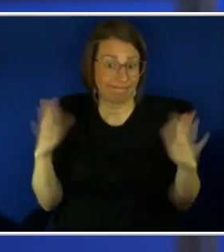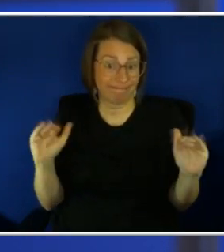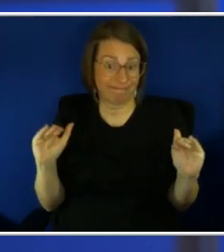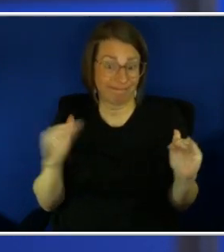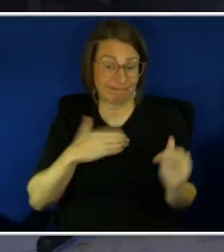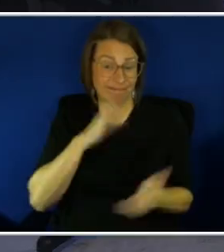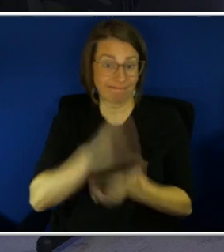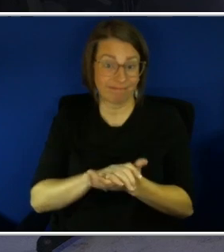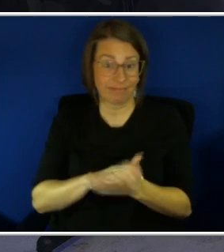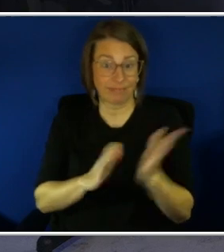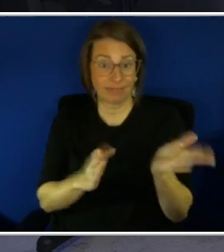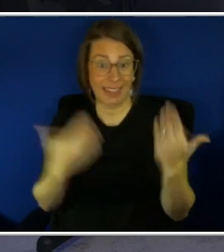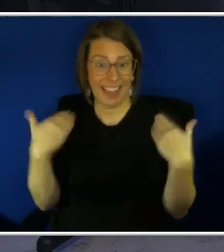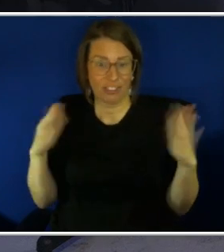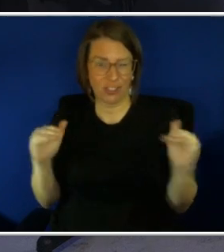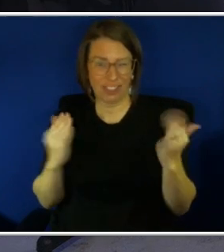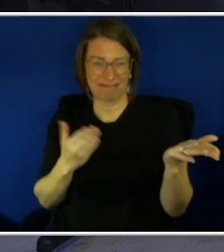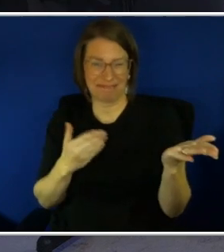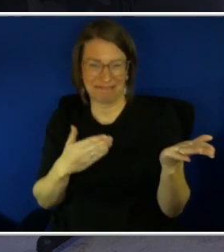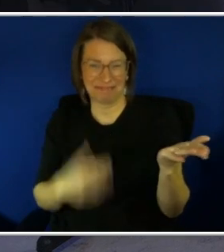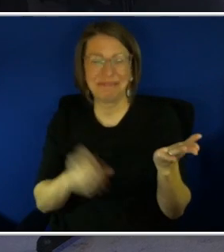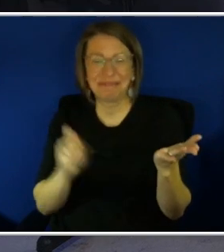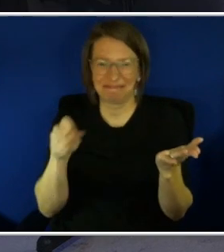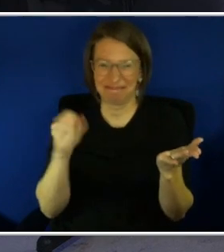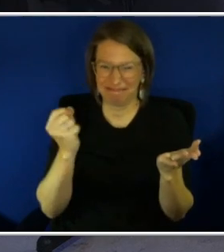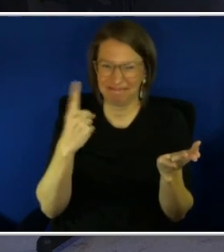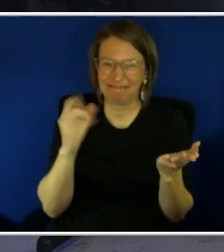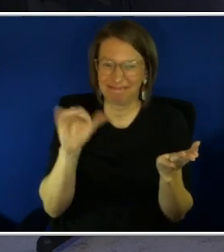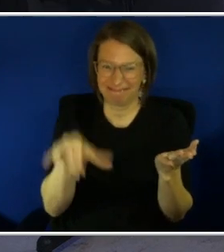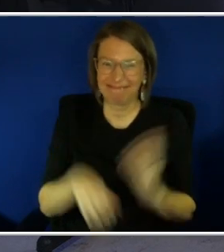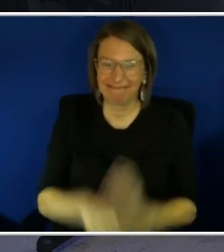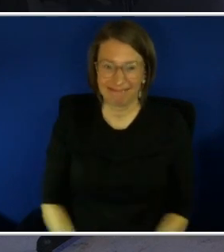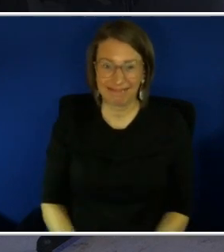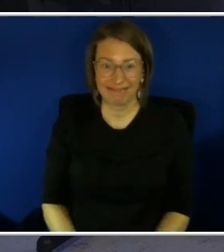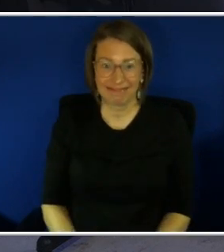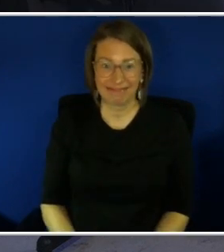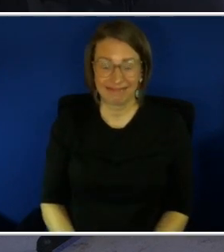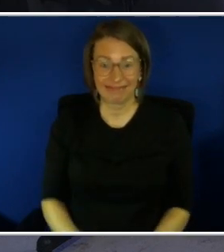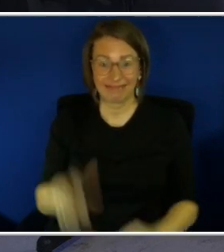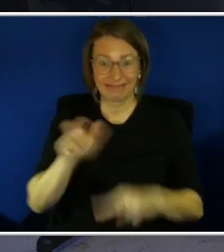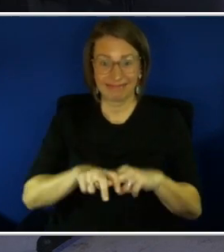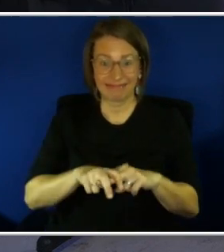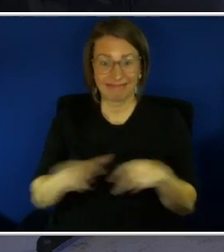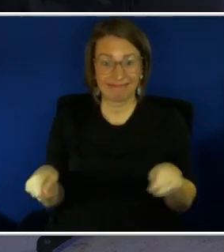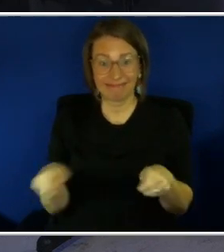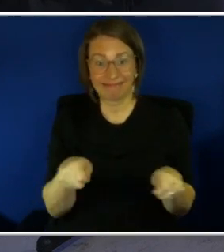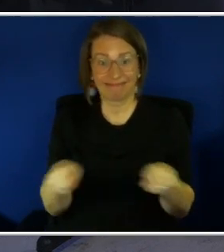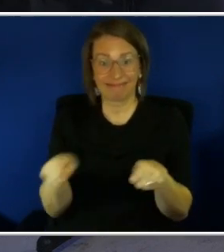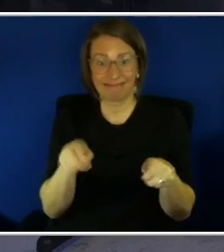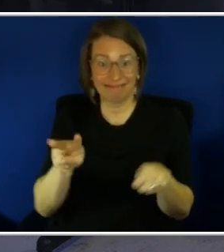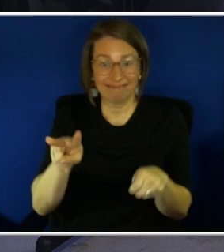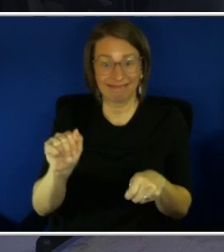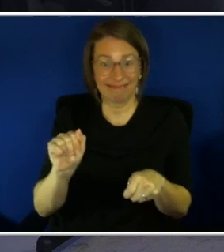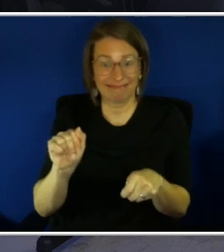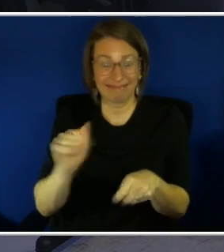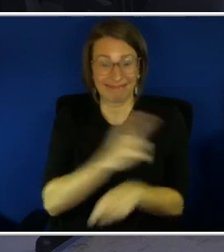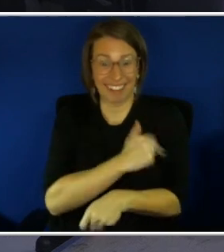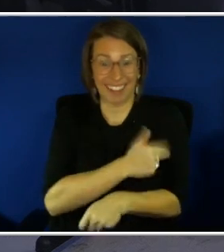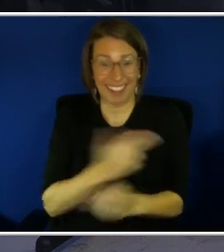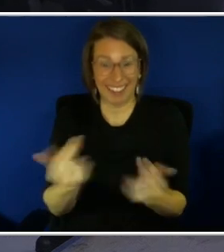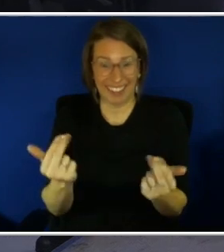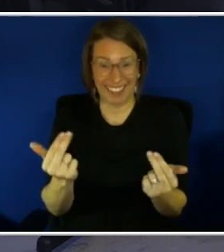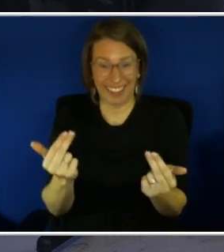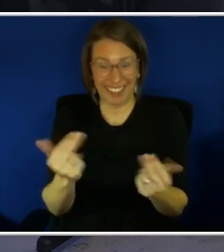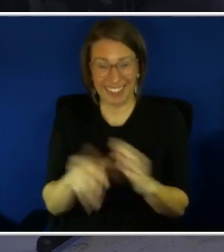your angel right here? It is my angel. I get that. Yeah. We'd get him in a wheelchair and I'd push him all around the VA hospital. Just to get me out of my